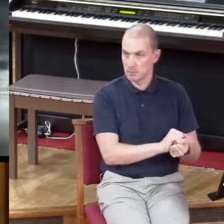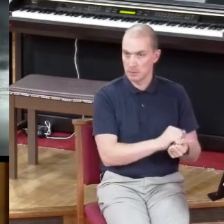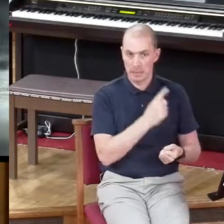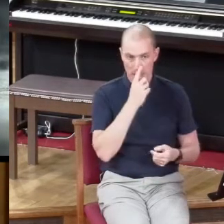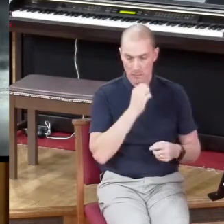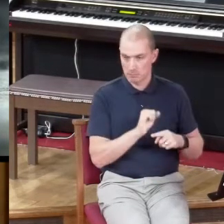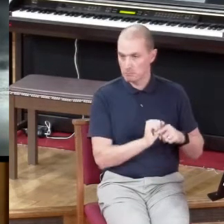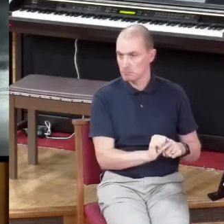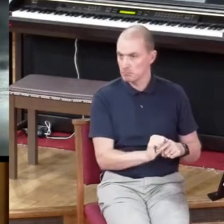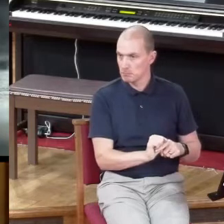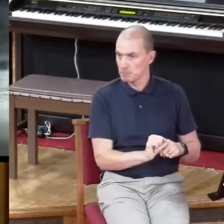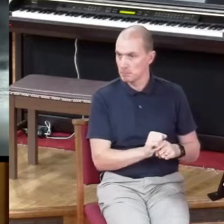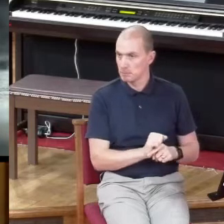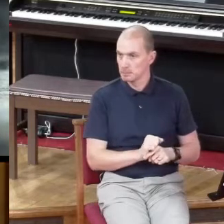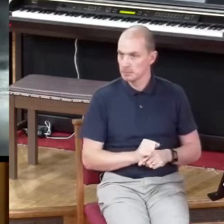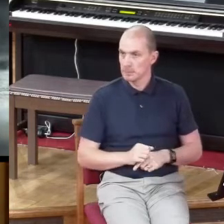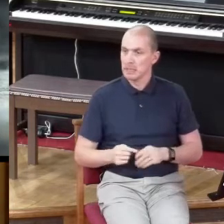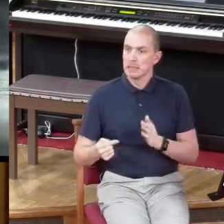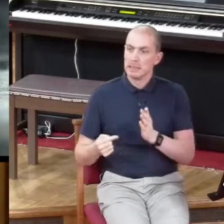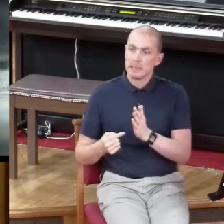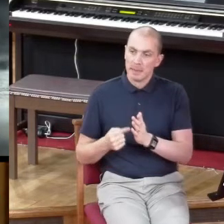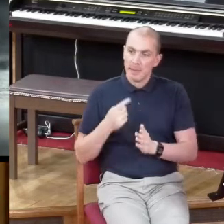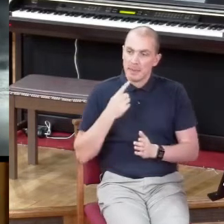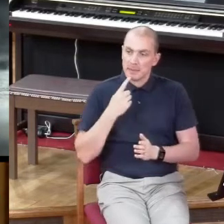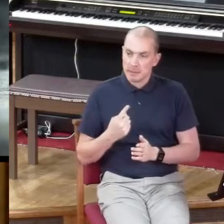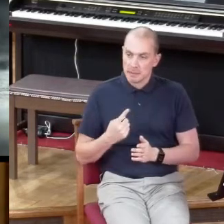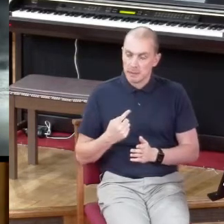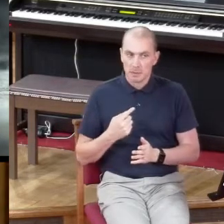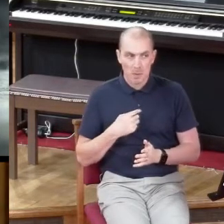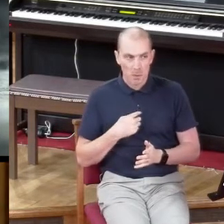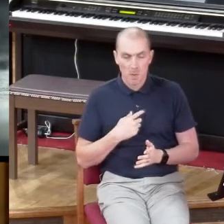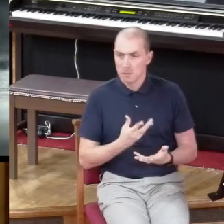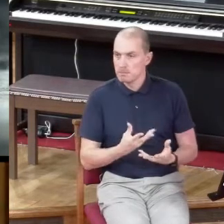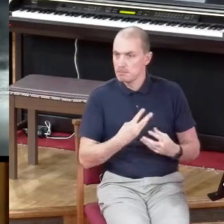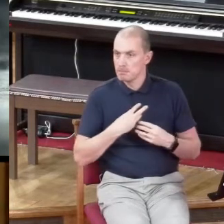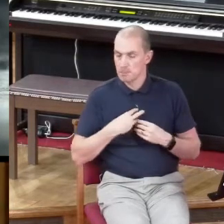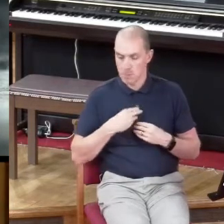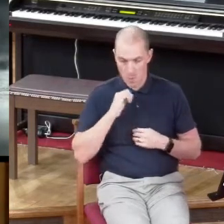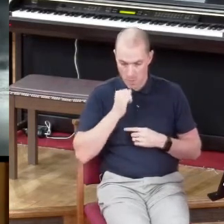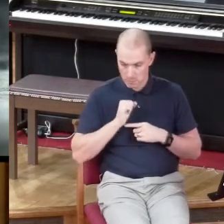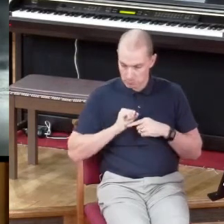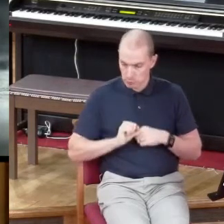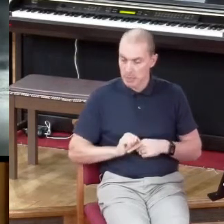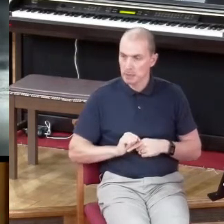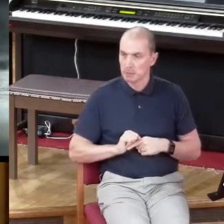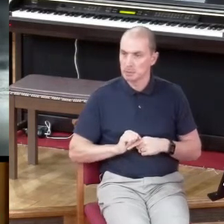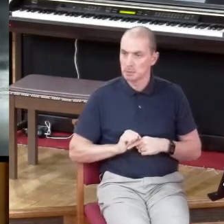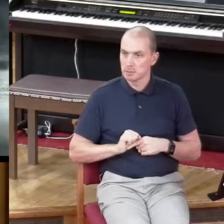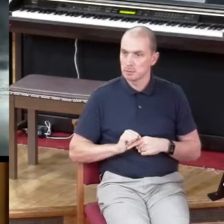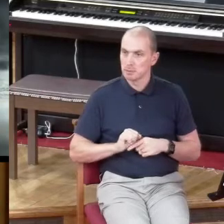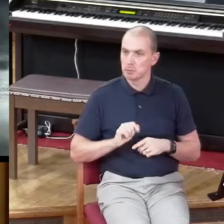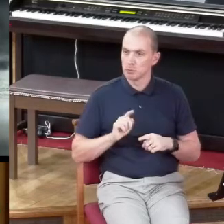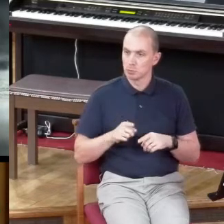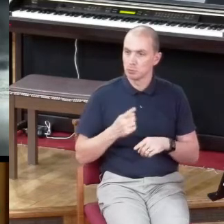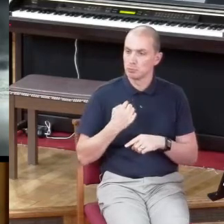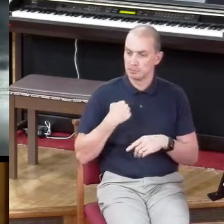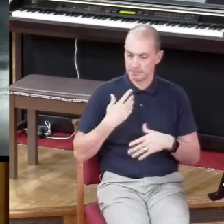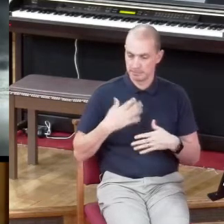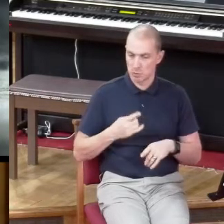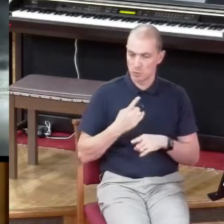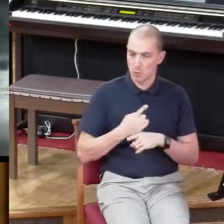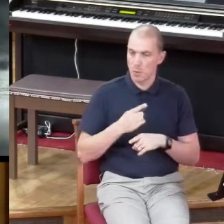Timothy is told to guard the good deposit entrusted to him. Go back to that idea of the heirloom. You may have